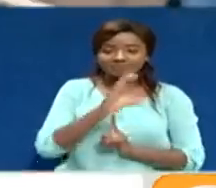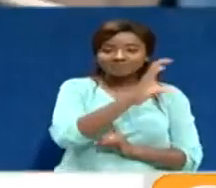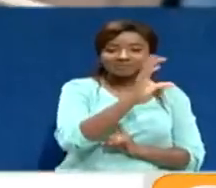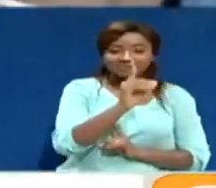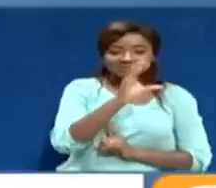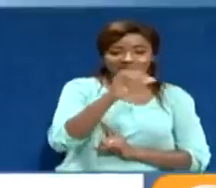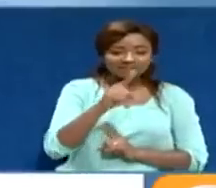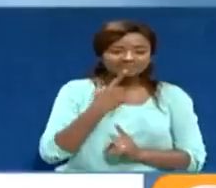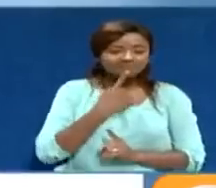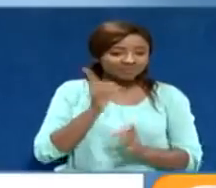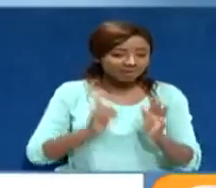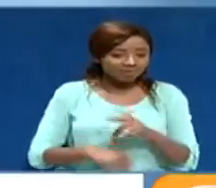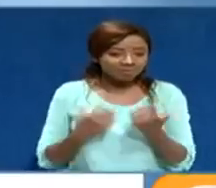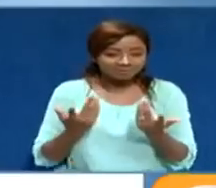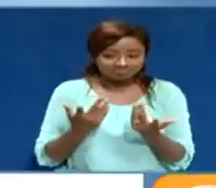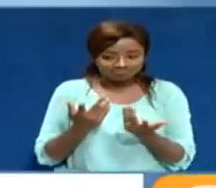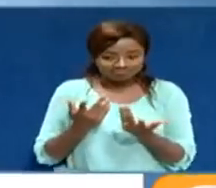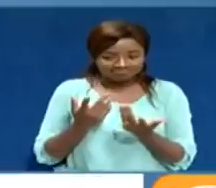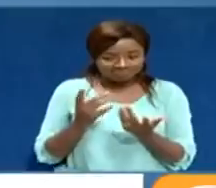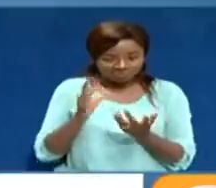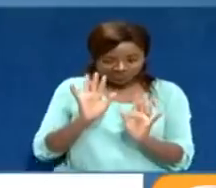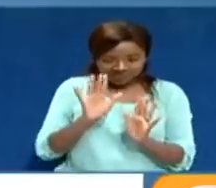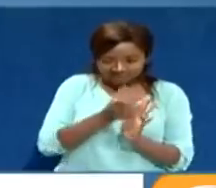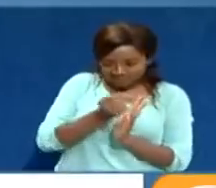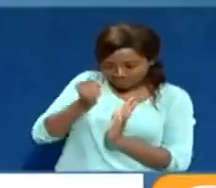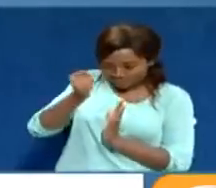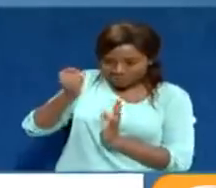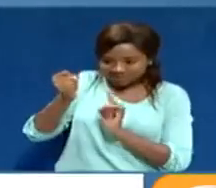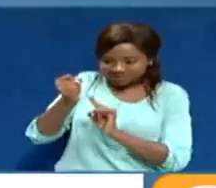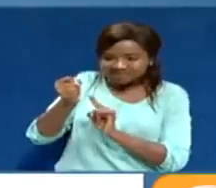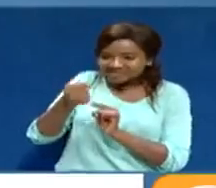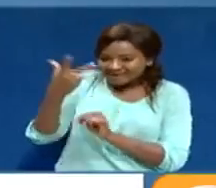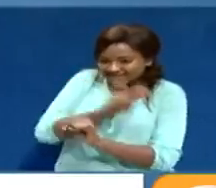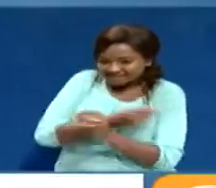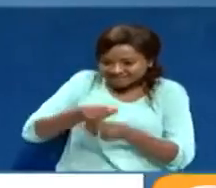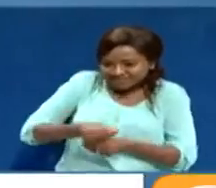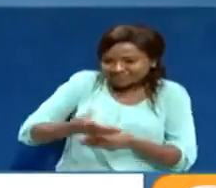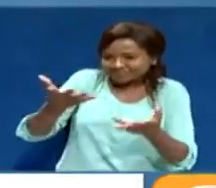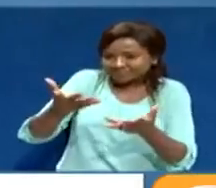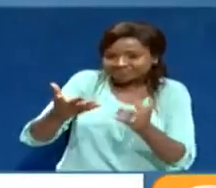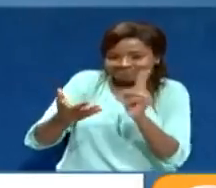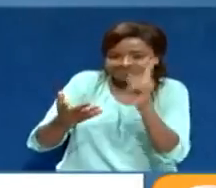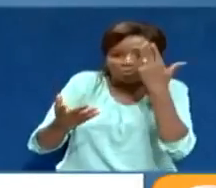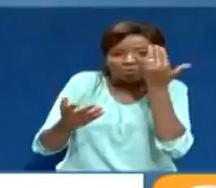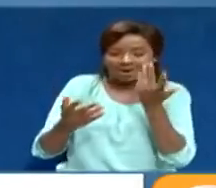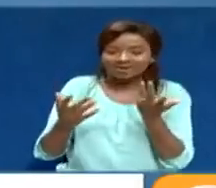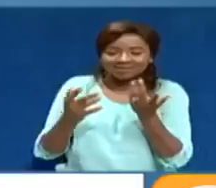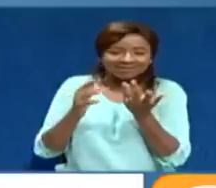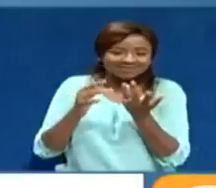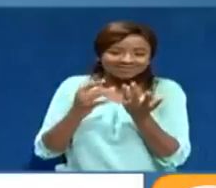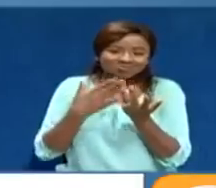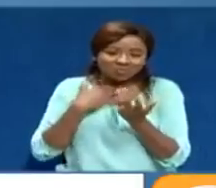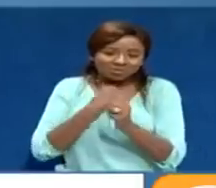the decision by the US health regulator to halt the administration of the vaccine was simply precautionary and will not